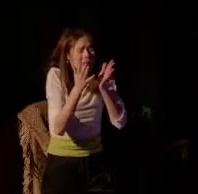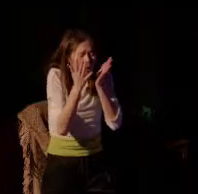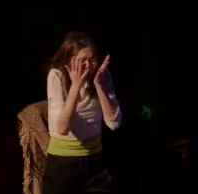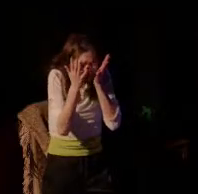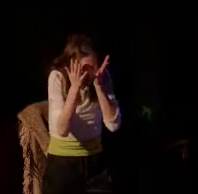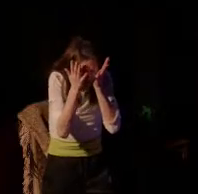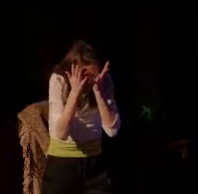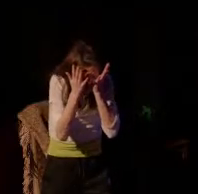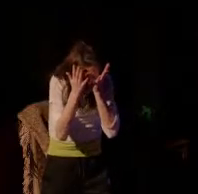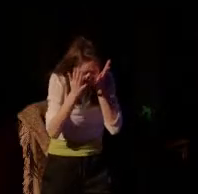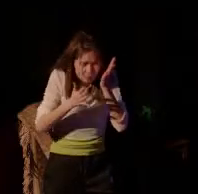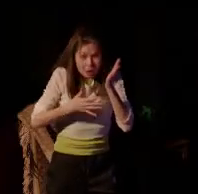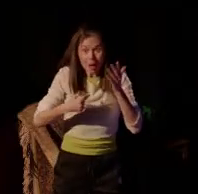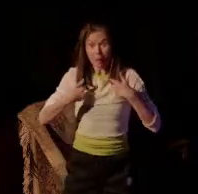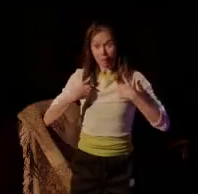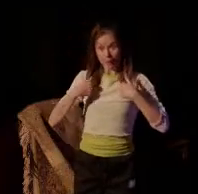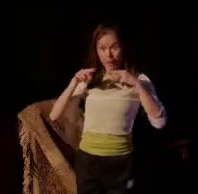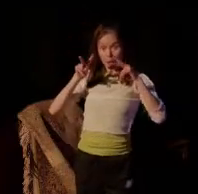And then I felt my own heart